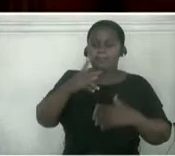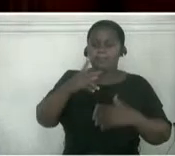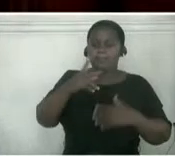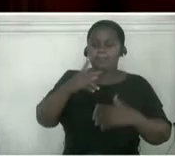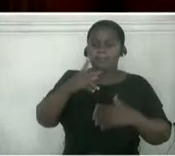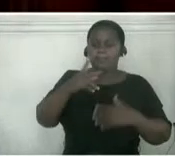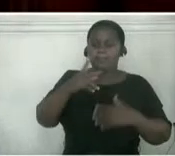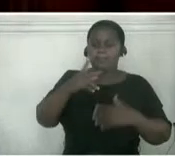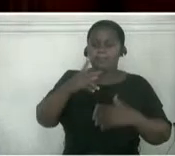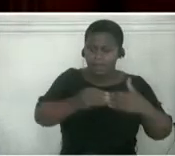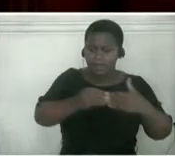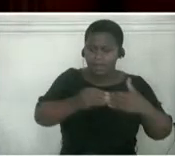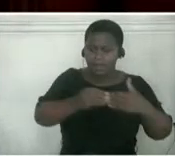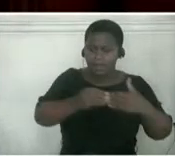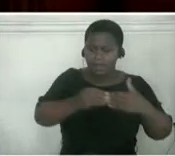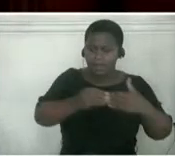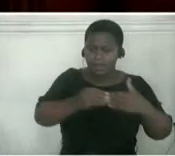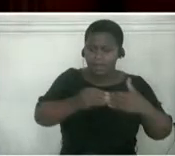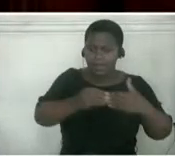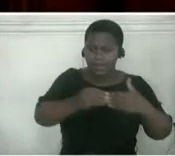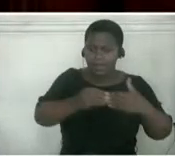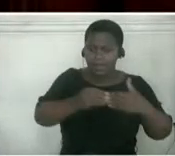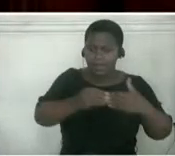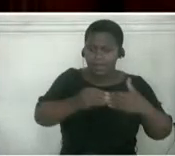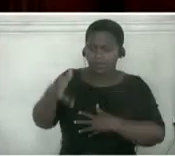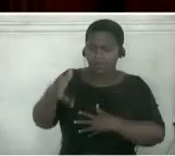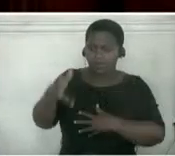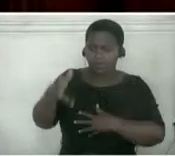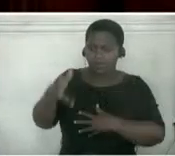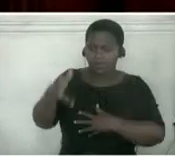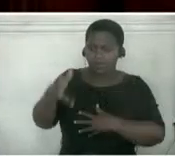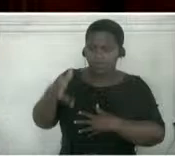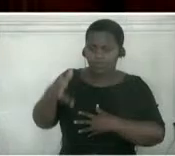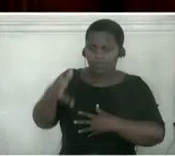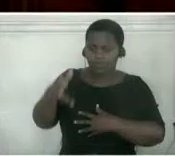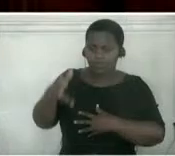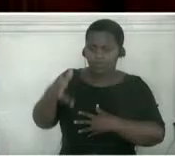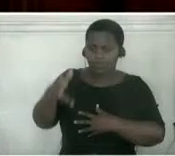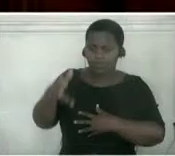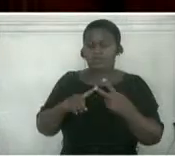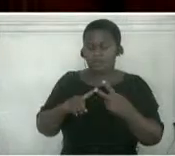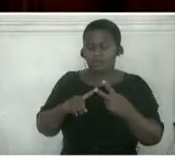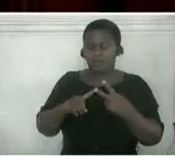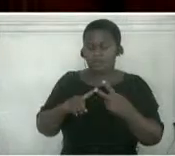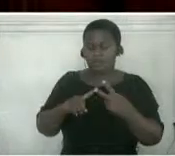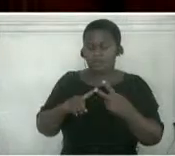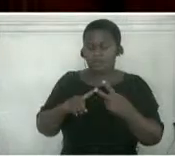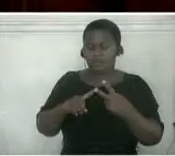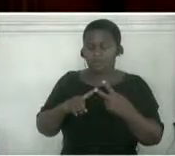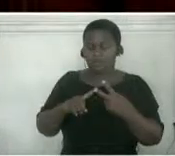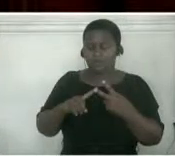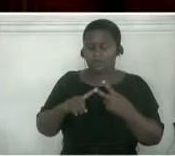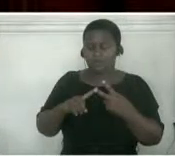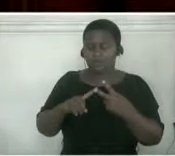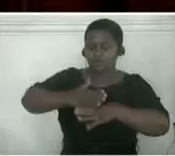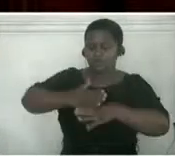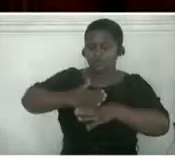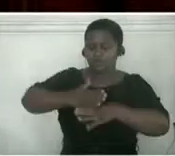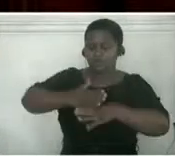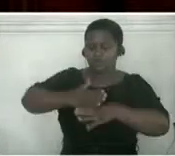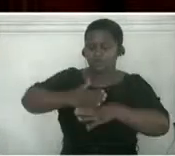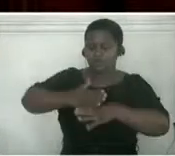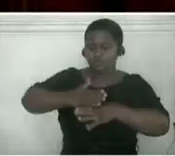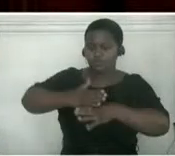composed of MEC Kokta, MEC for Finance, and MEC Champion to work with the municipality